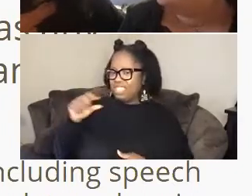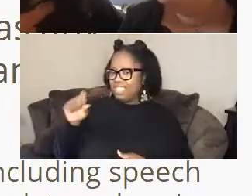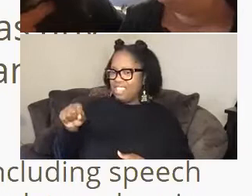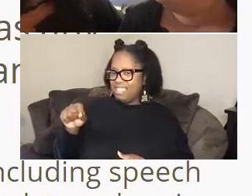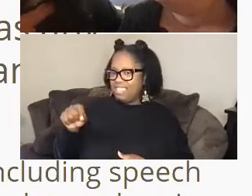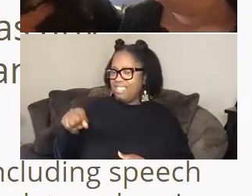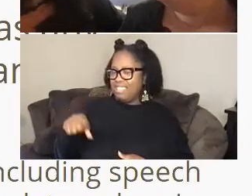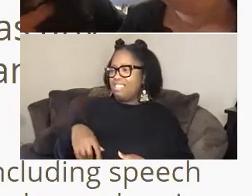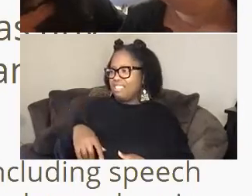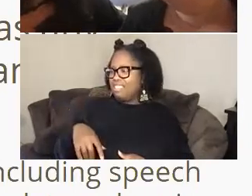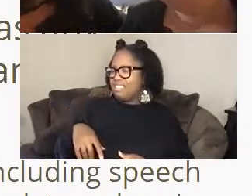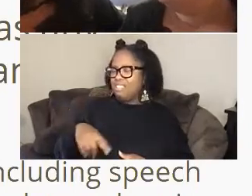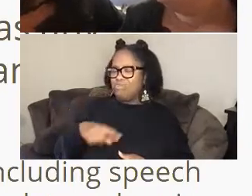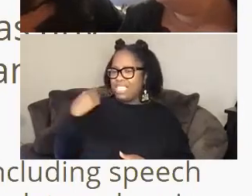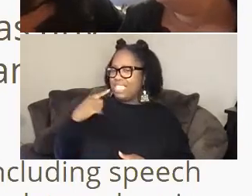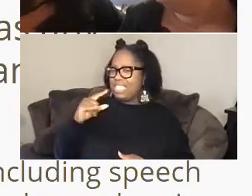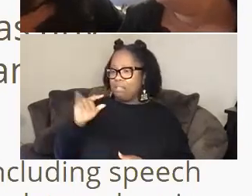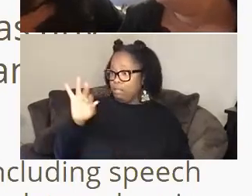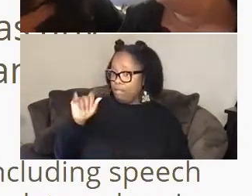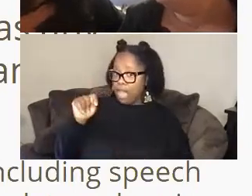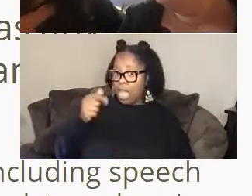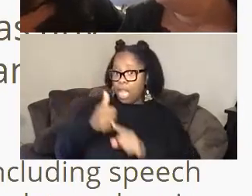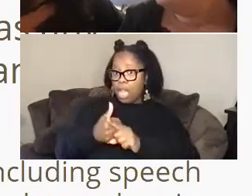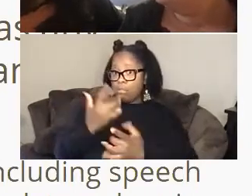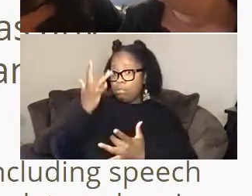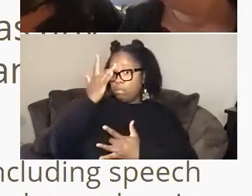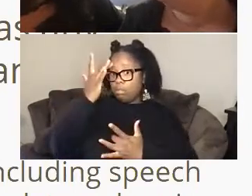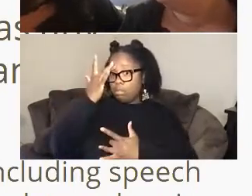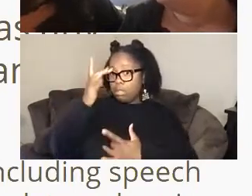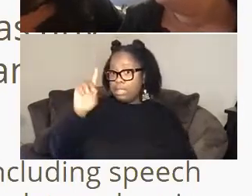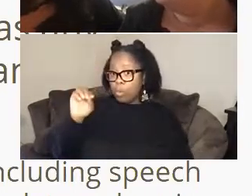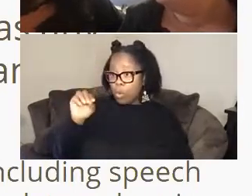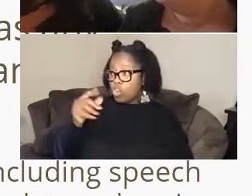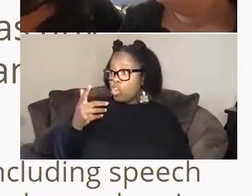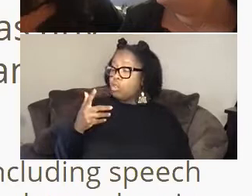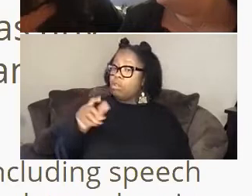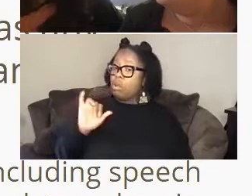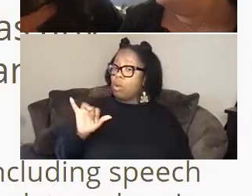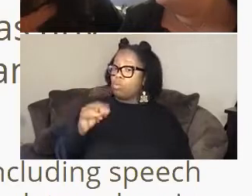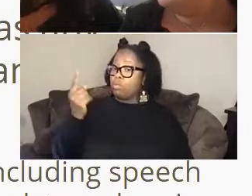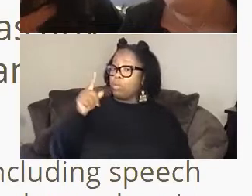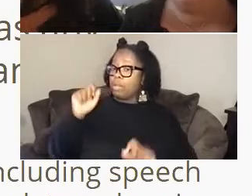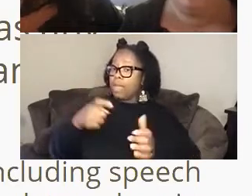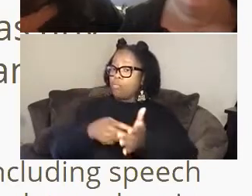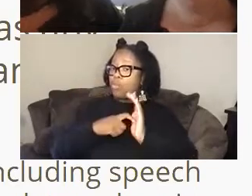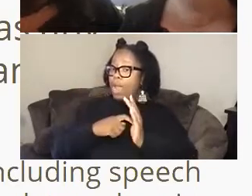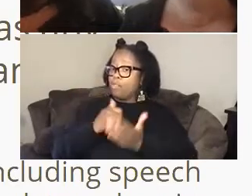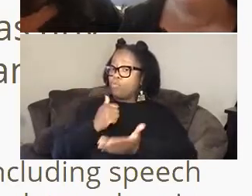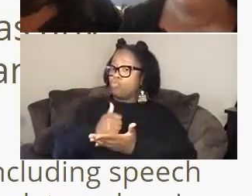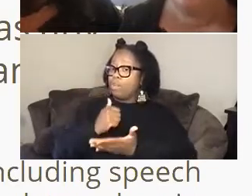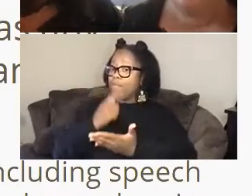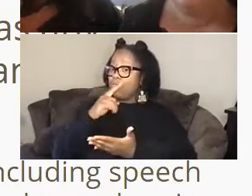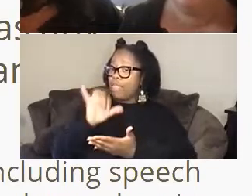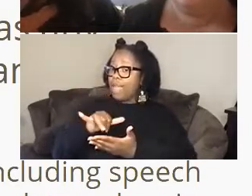saying, if you're looking at fat as a condition or disorder, could someone require quote unquote treatment, and how would you